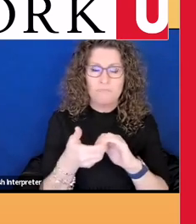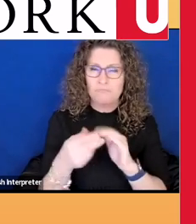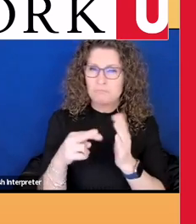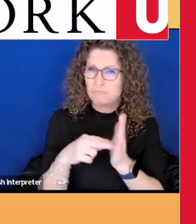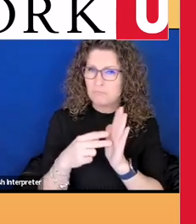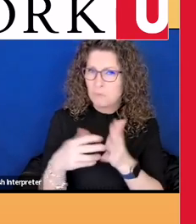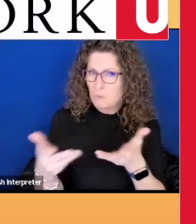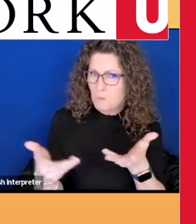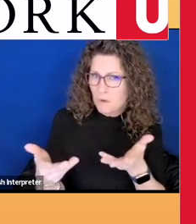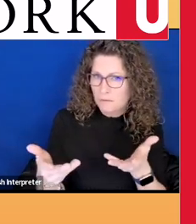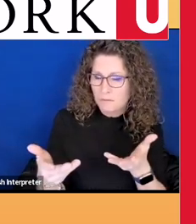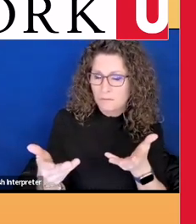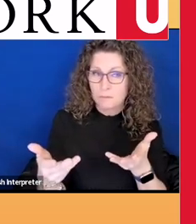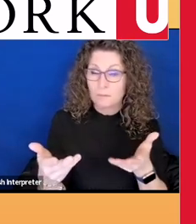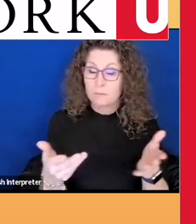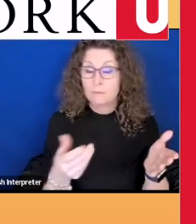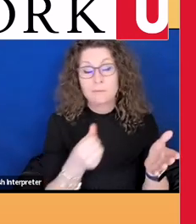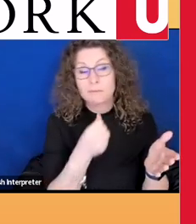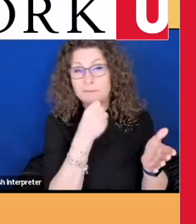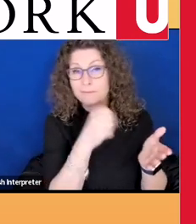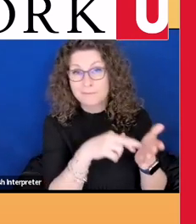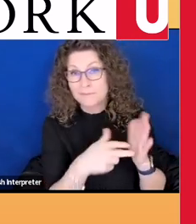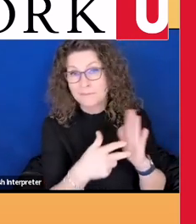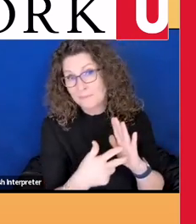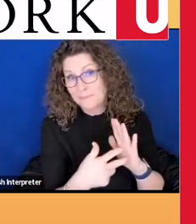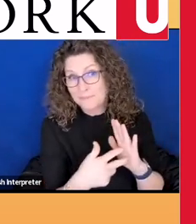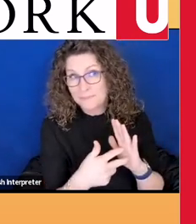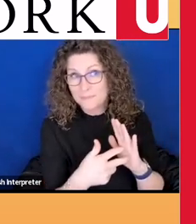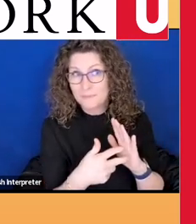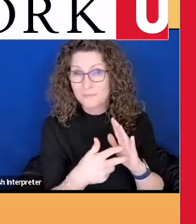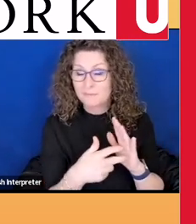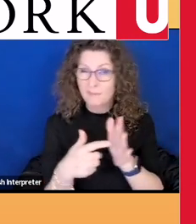what it doesn't mean, and what it might require of us.